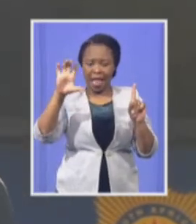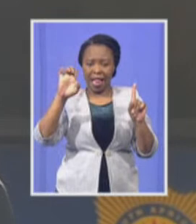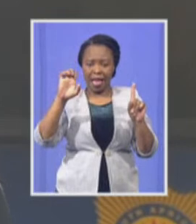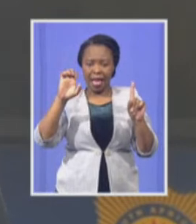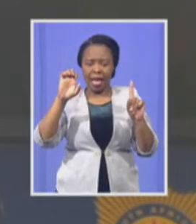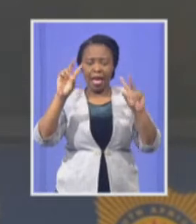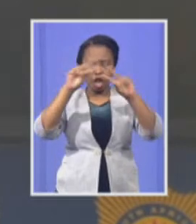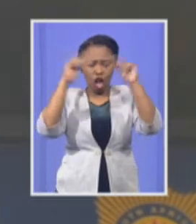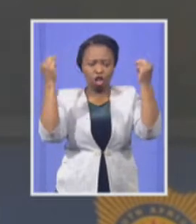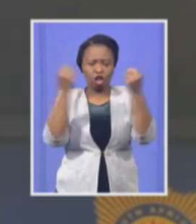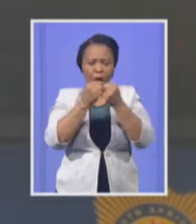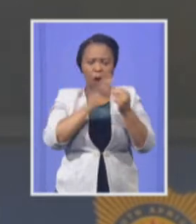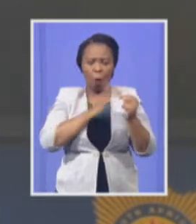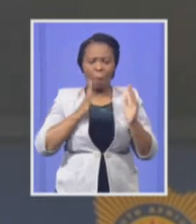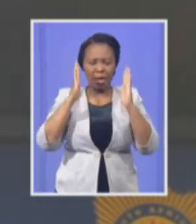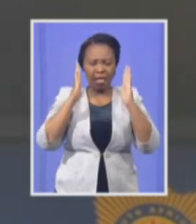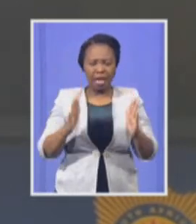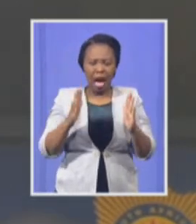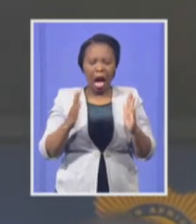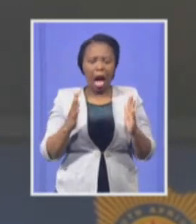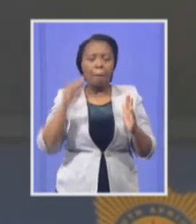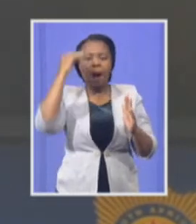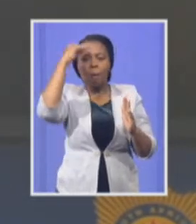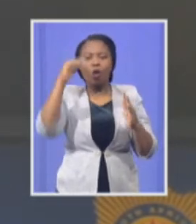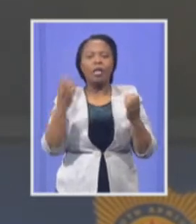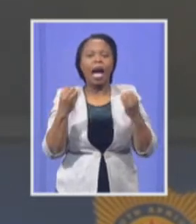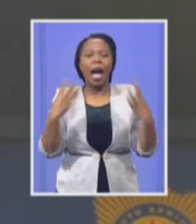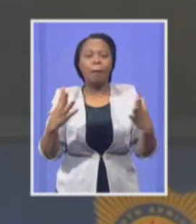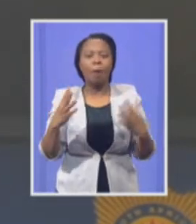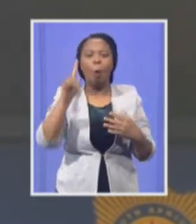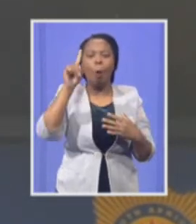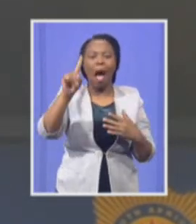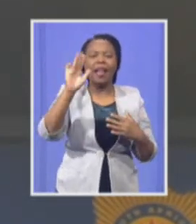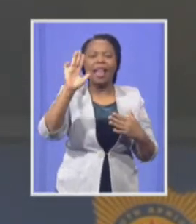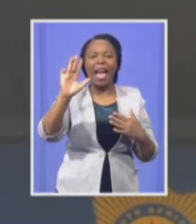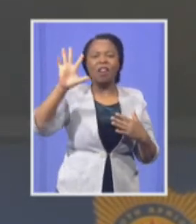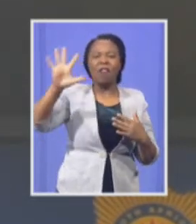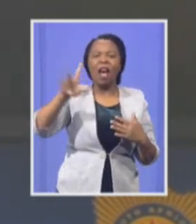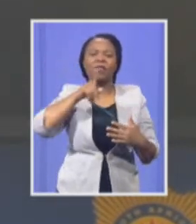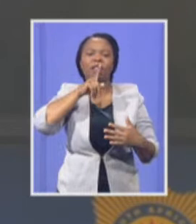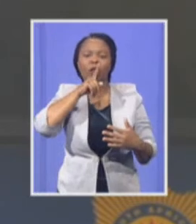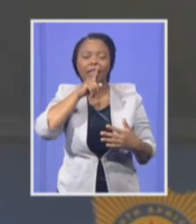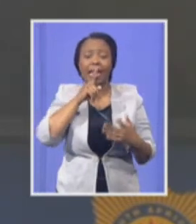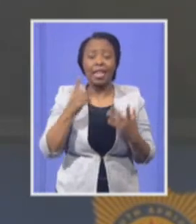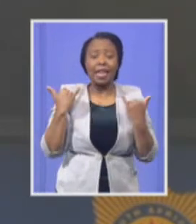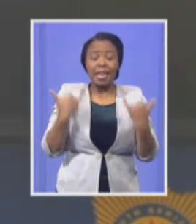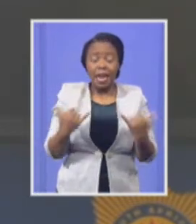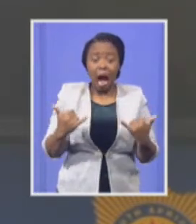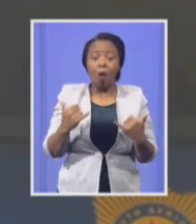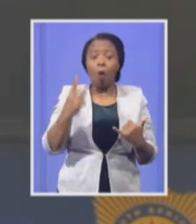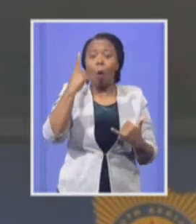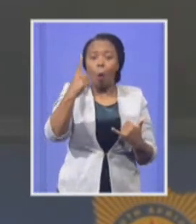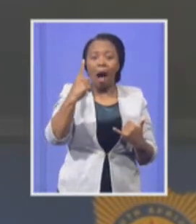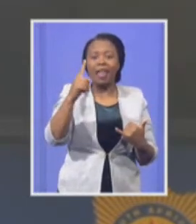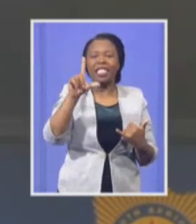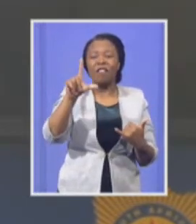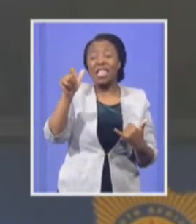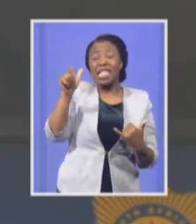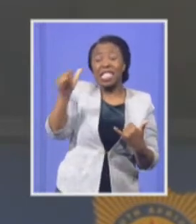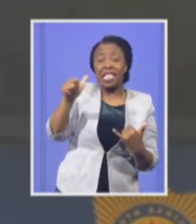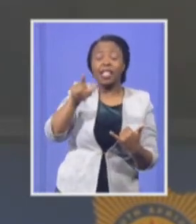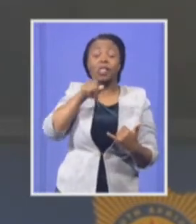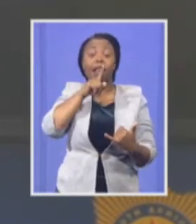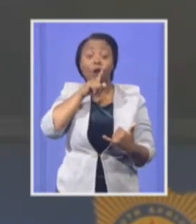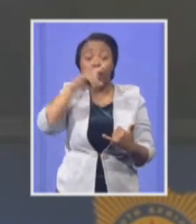amaphoyisa eSouth Africa ayi-195,000 manje amaphoyisa awu-176,000